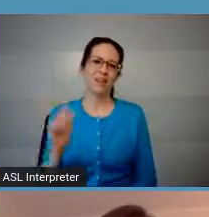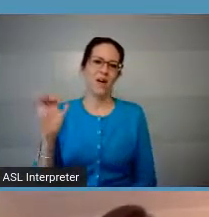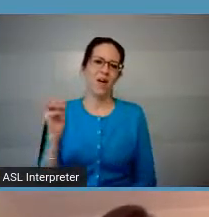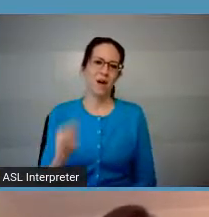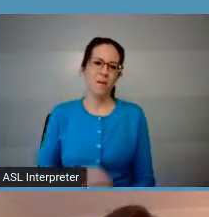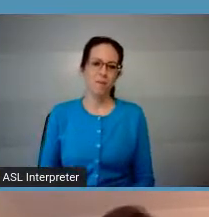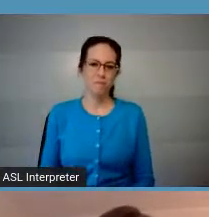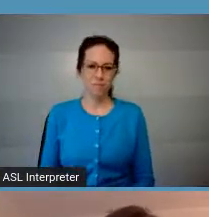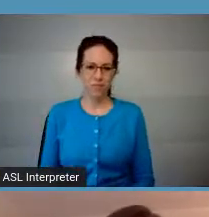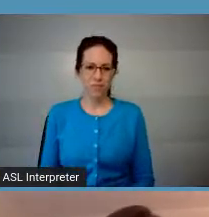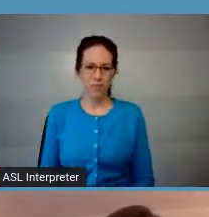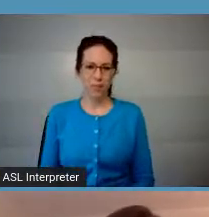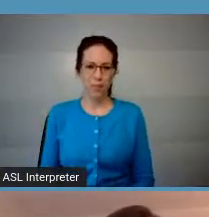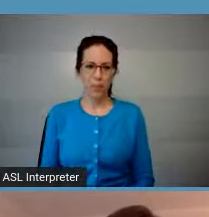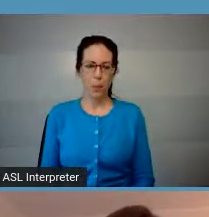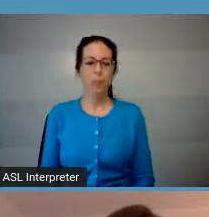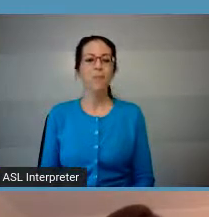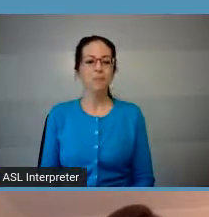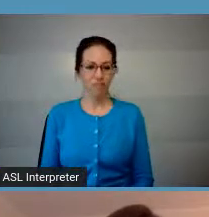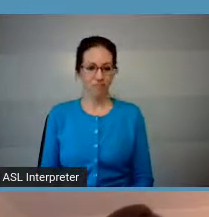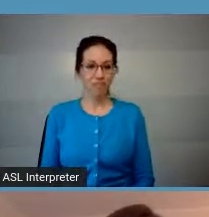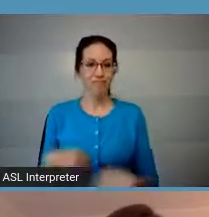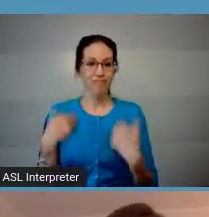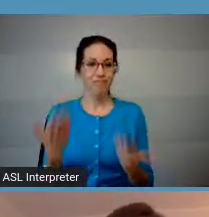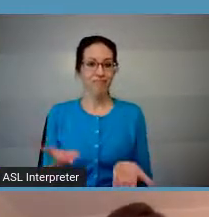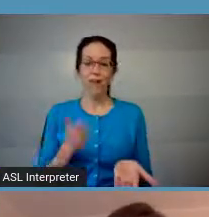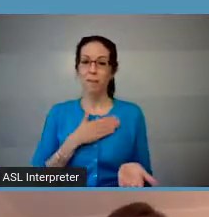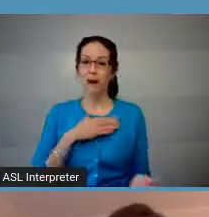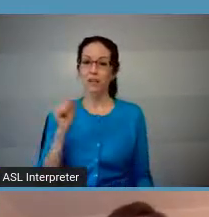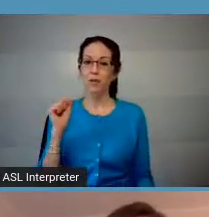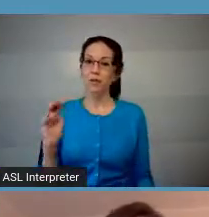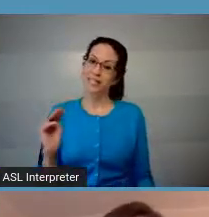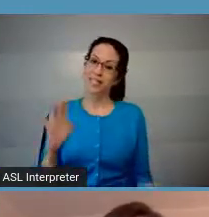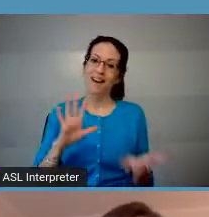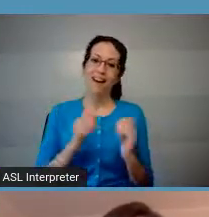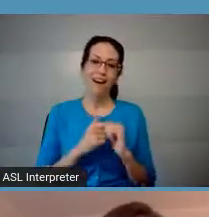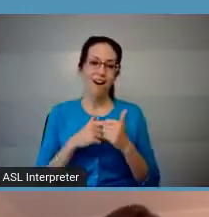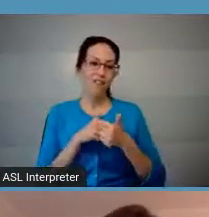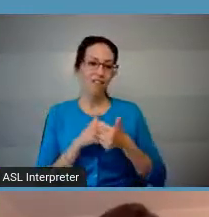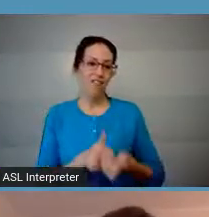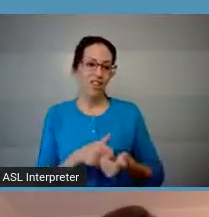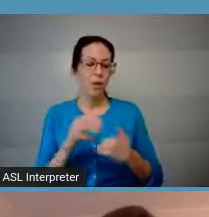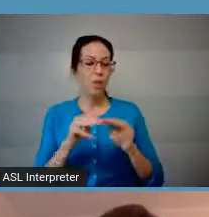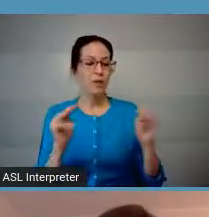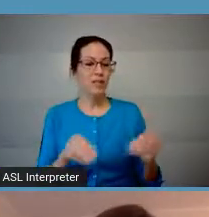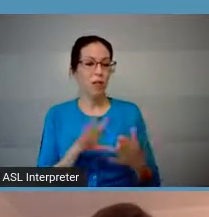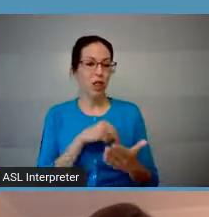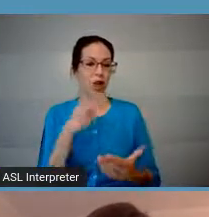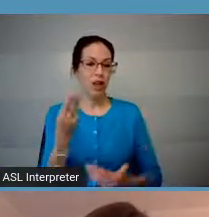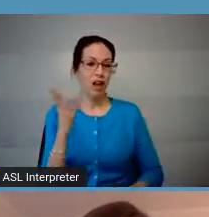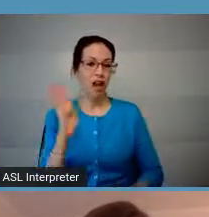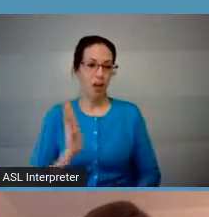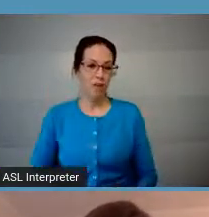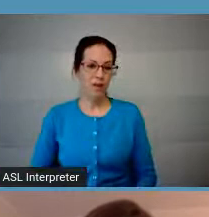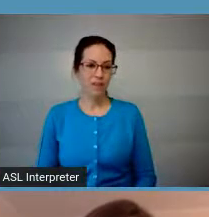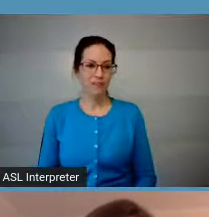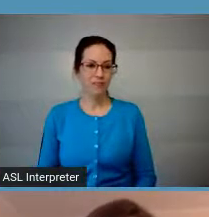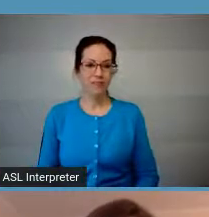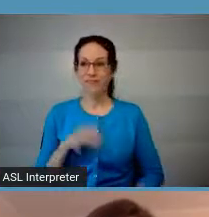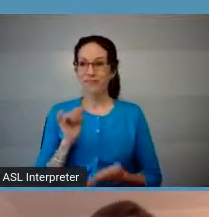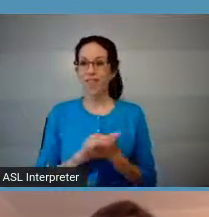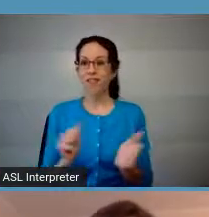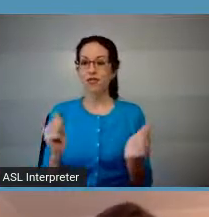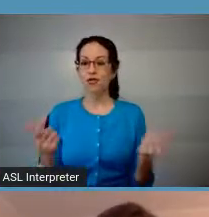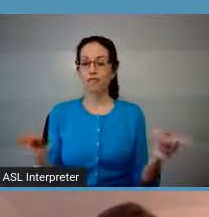museumperson.com. And here's all the information on how to follow the Museum Learning Hub. And that's that.